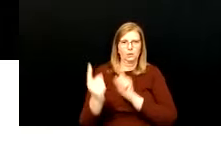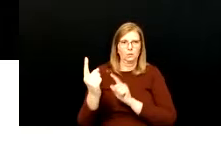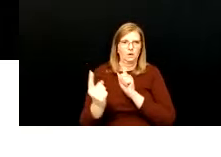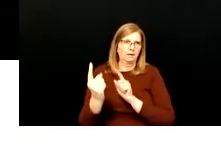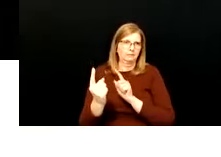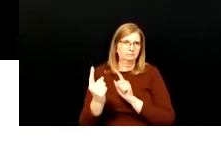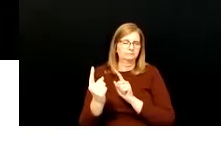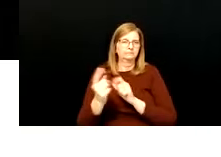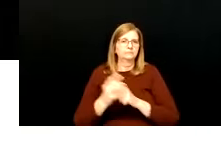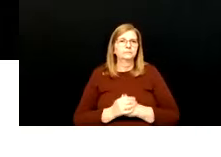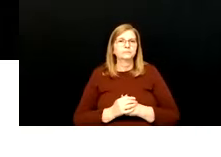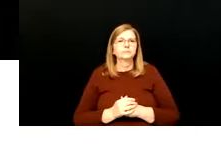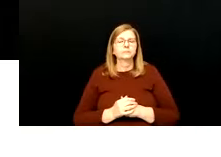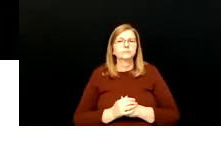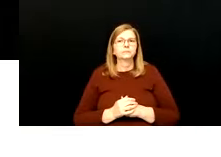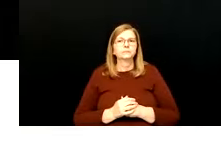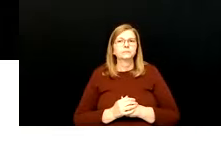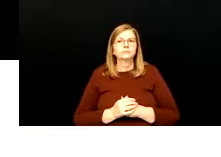as well.